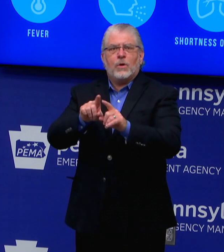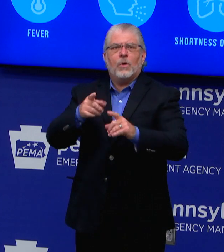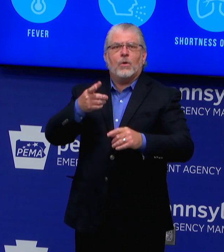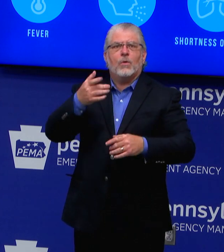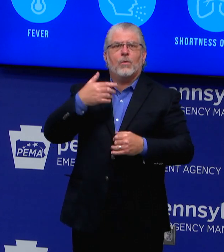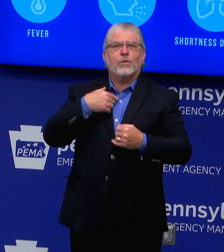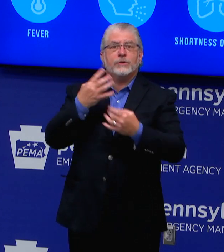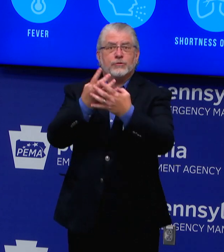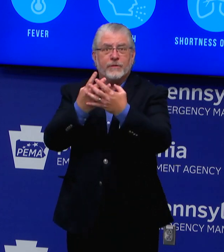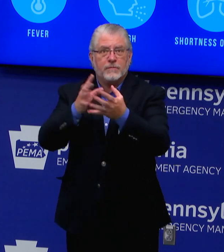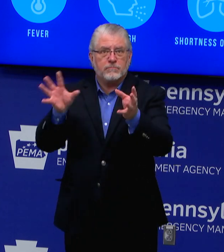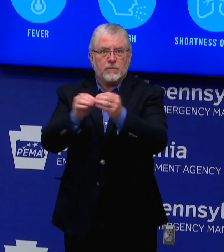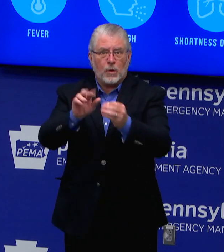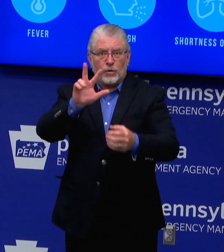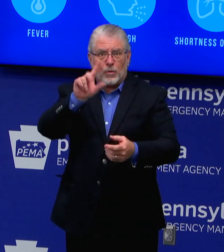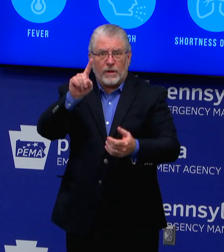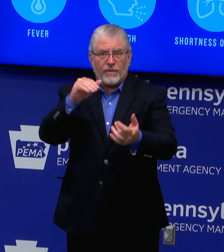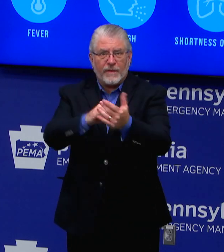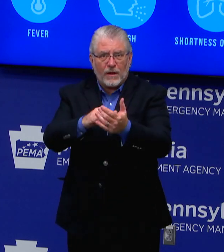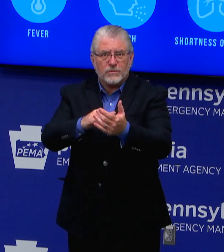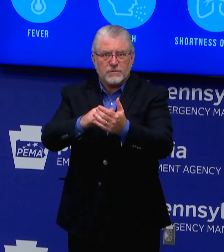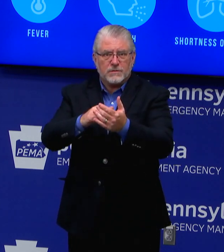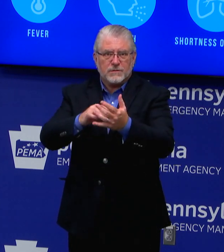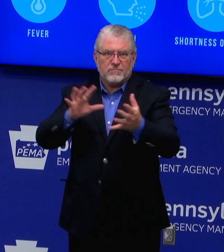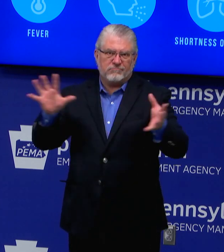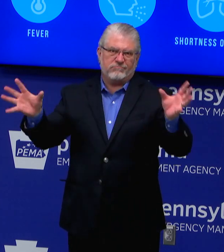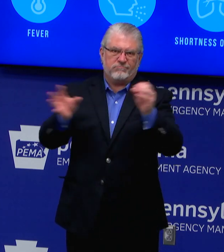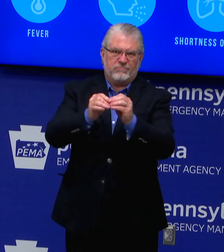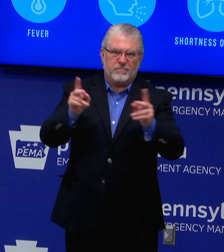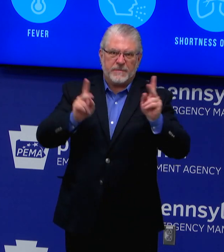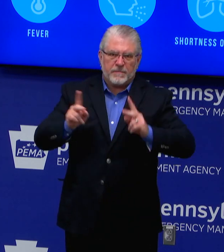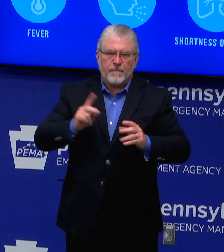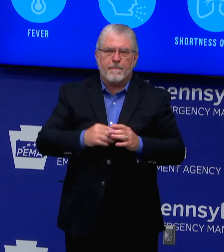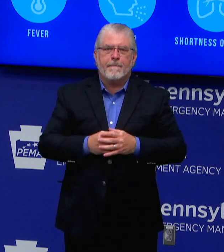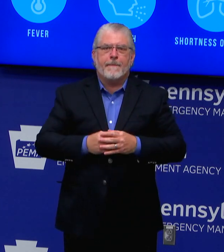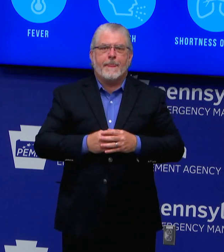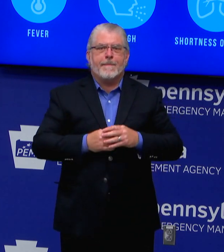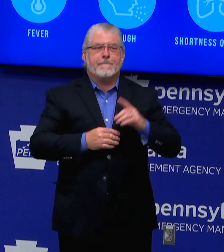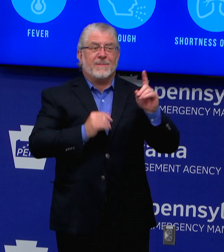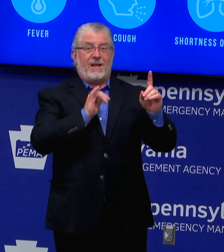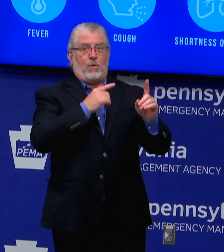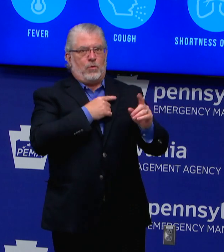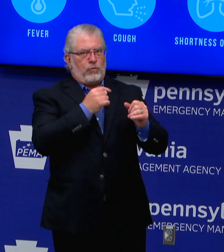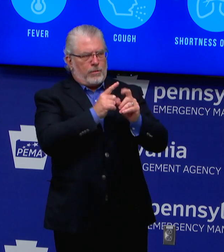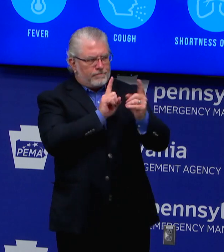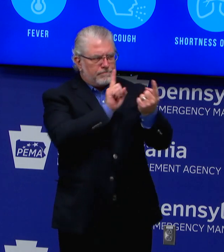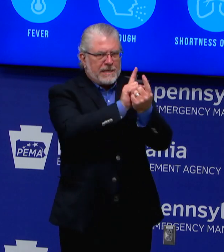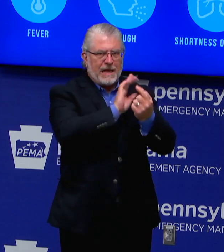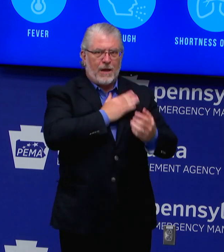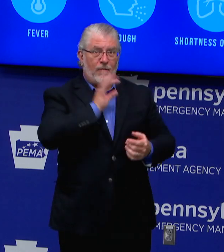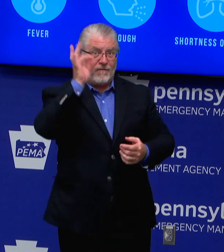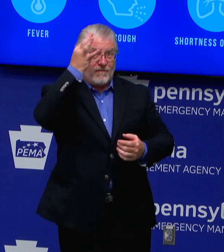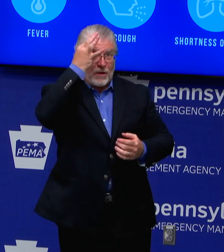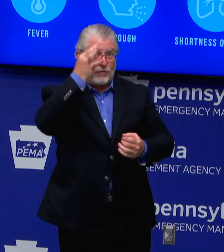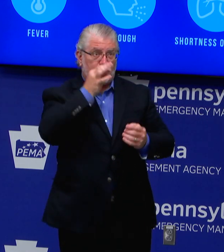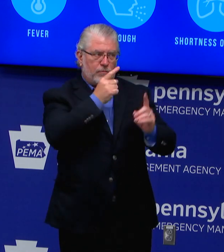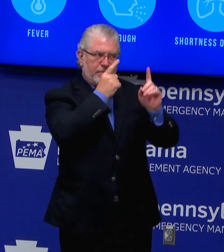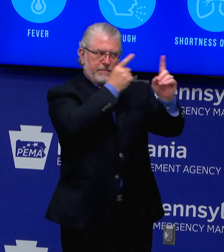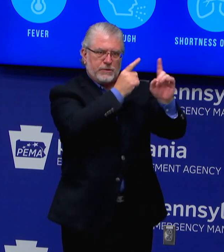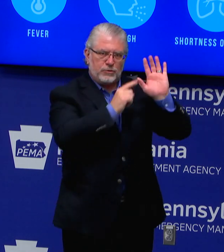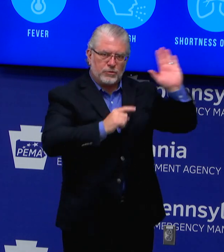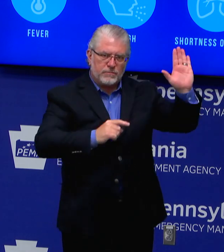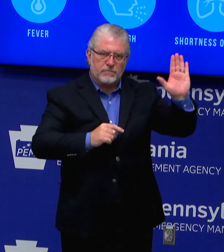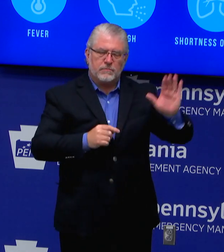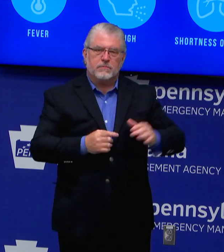as we transition back to our federal mission requirements. Our leadership, the Joint Operations Center, and the task